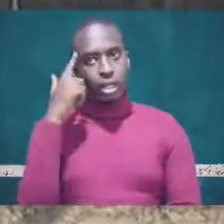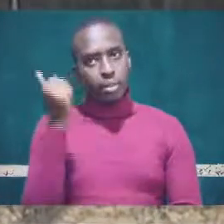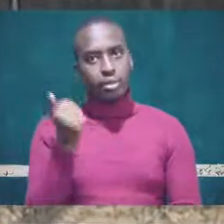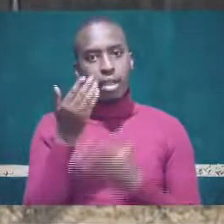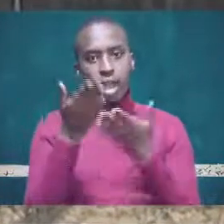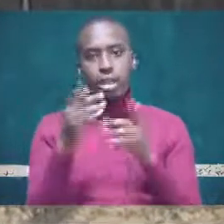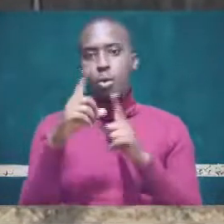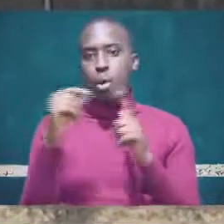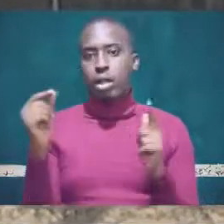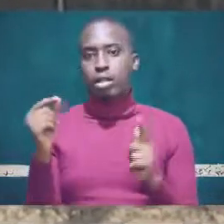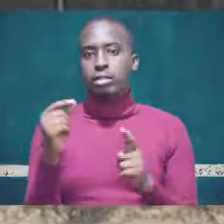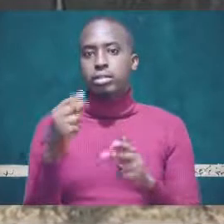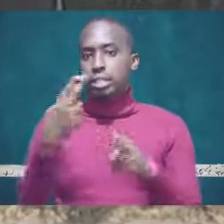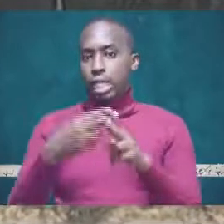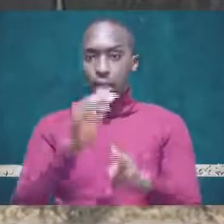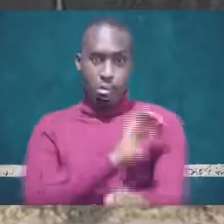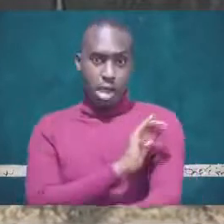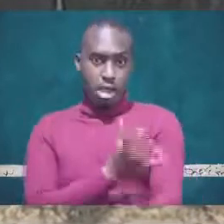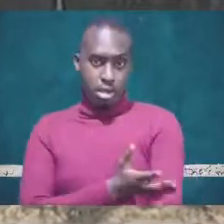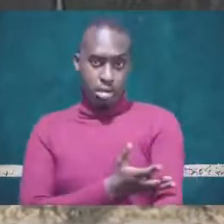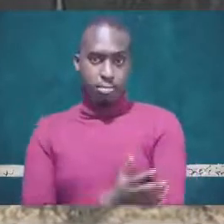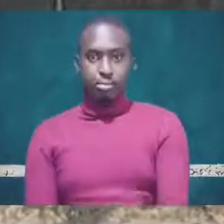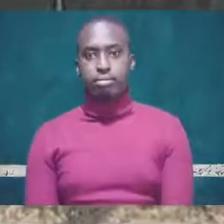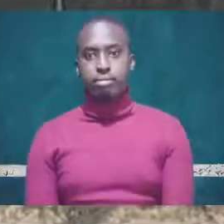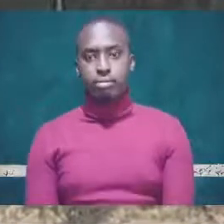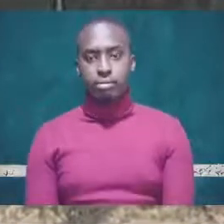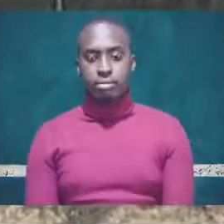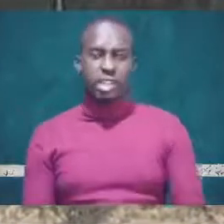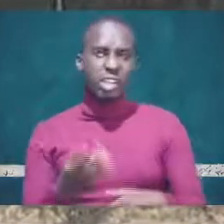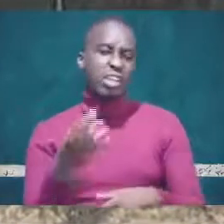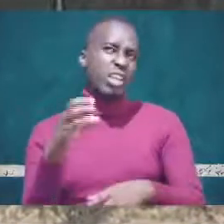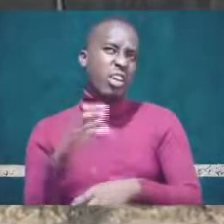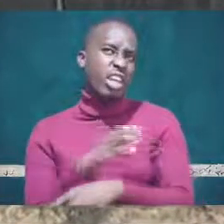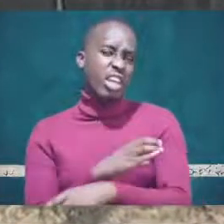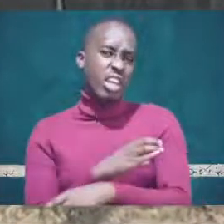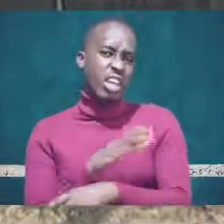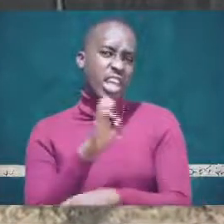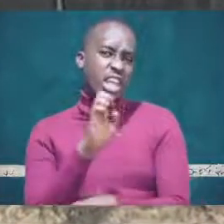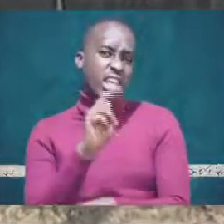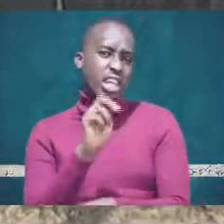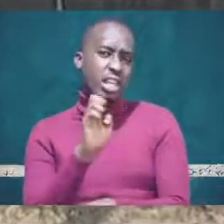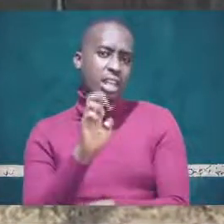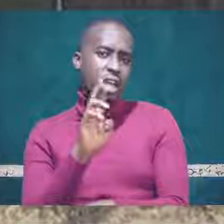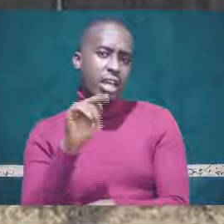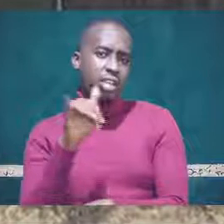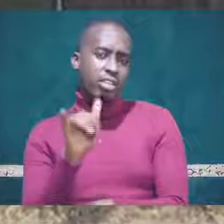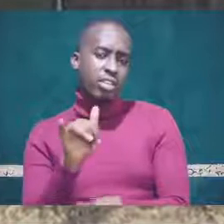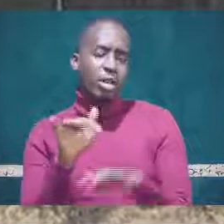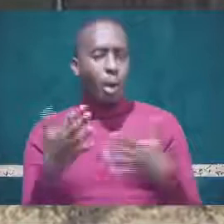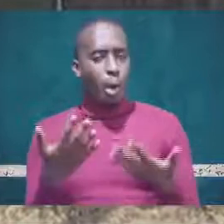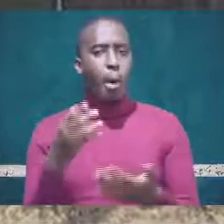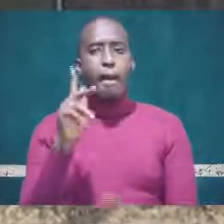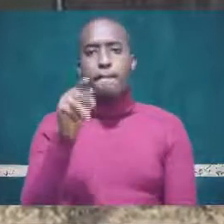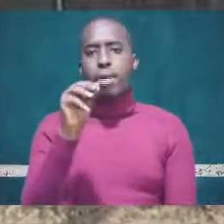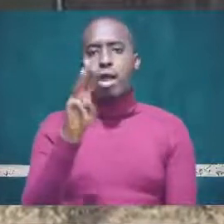a word called imbaraga. Is that energy or it is power? I think there's also another word